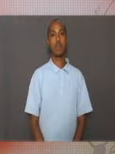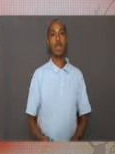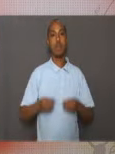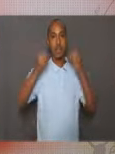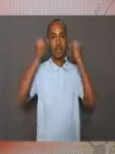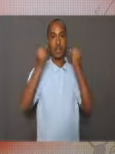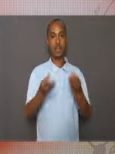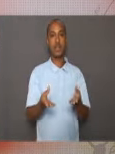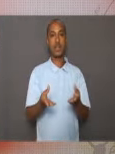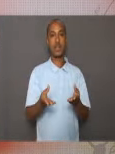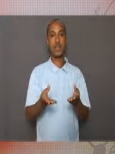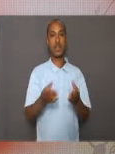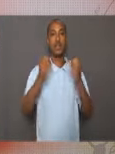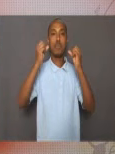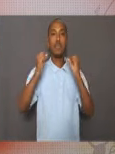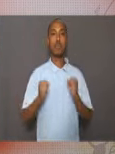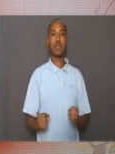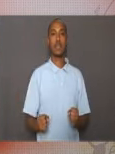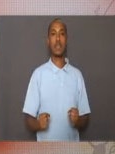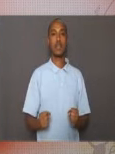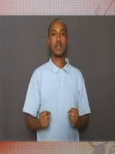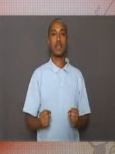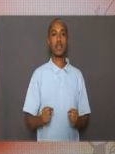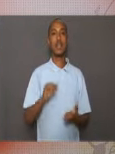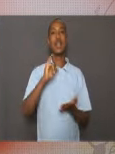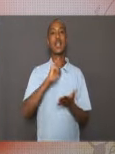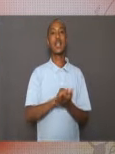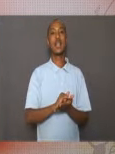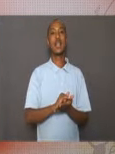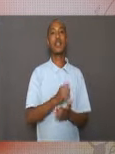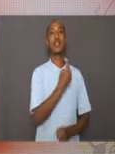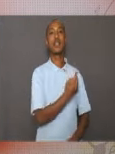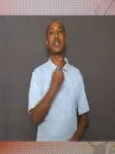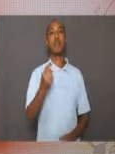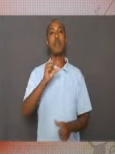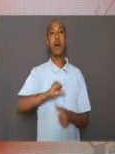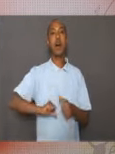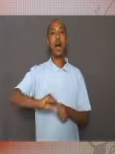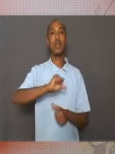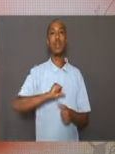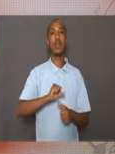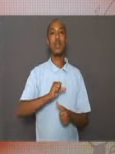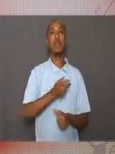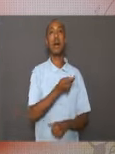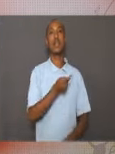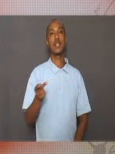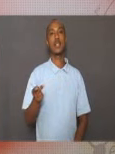presented the possibility that subatomic